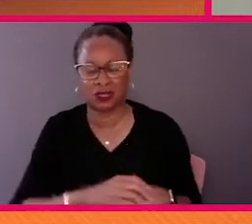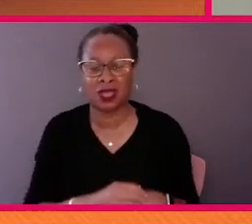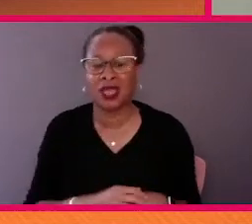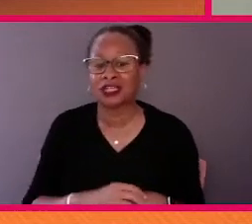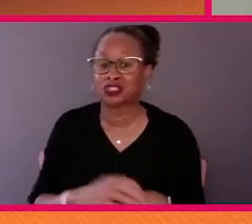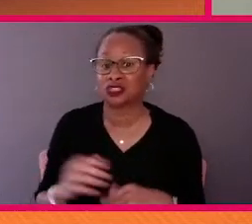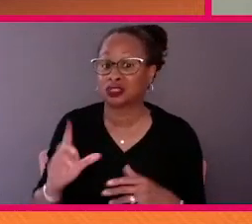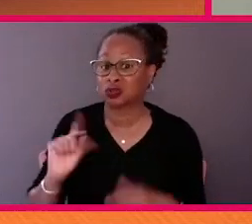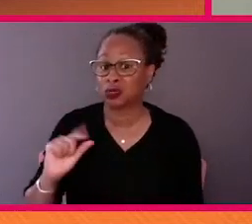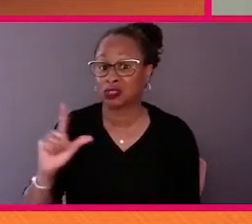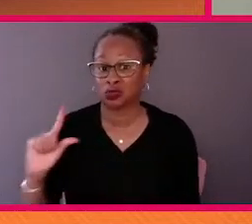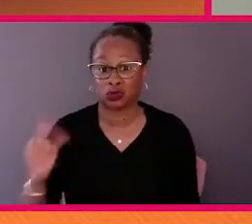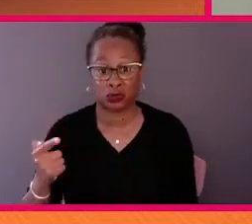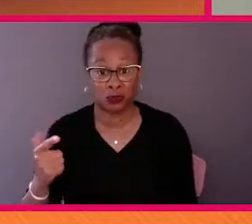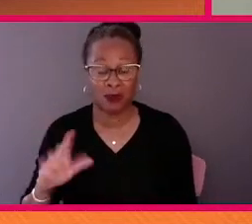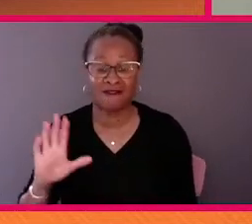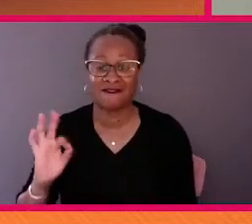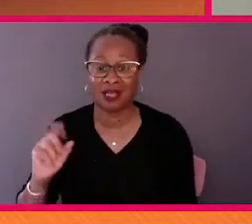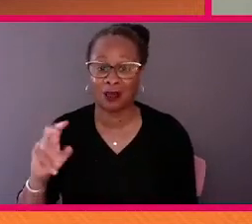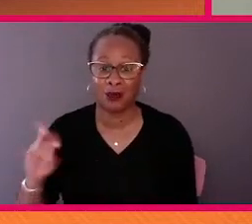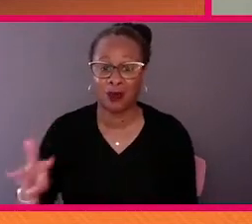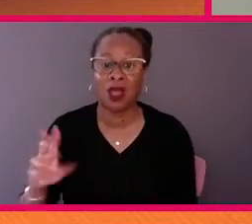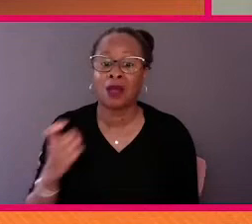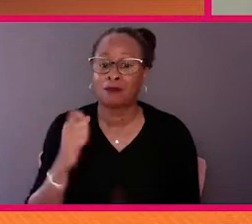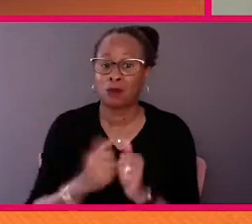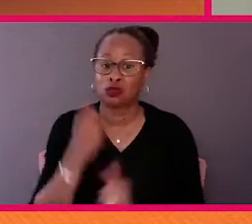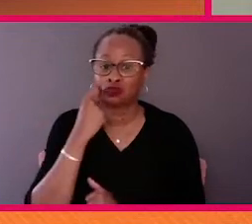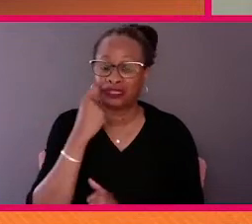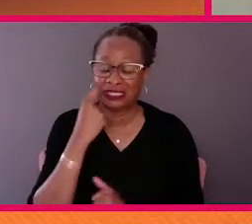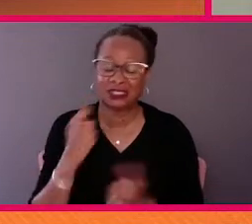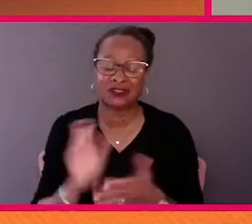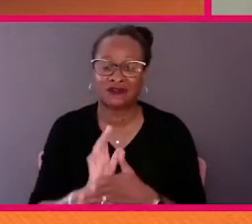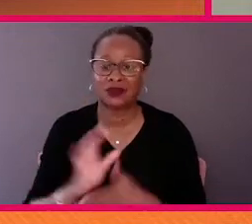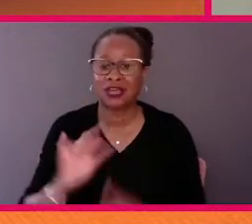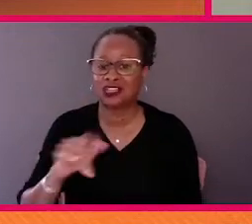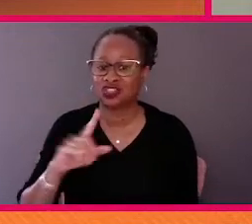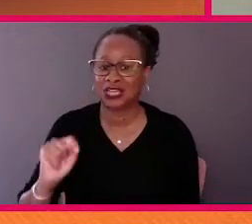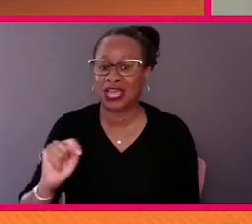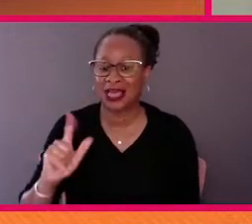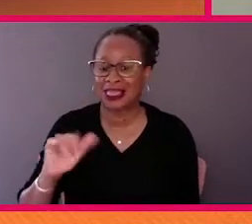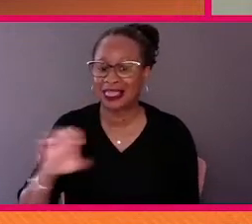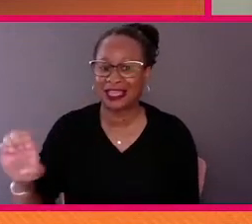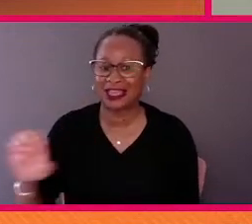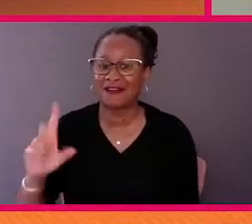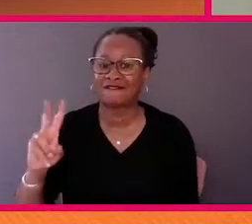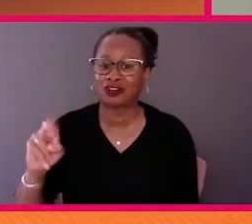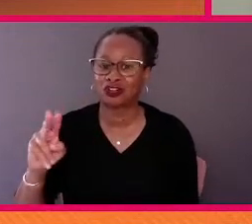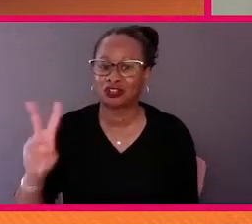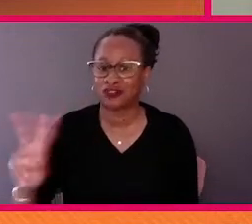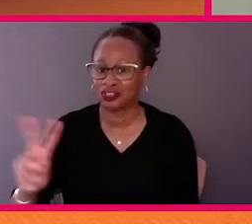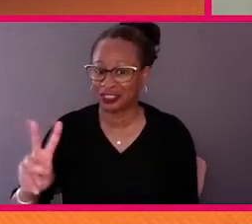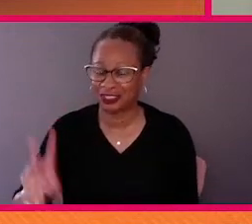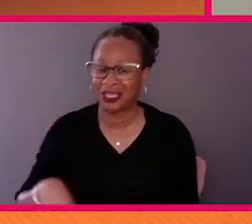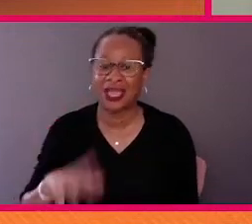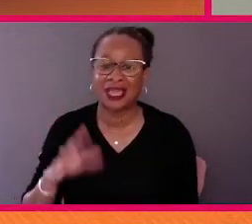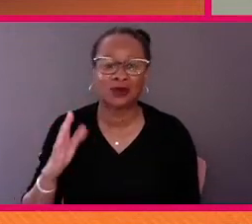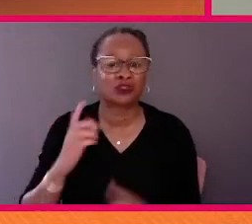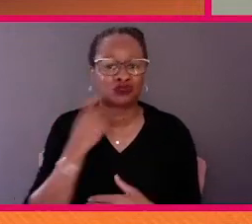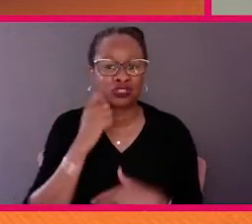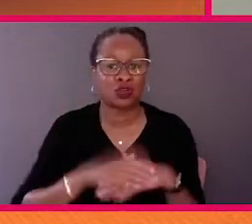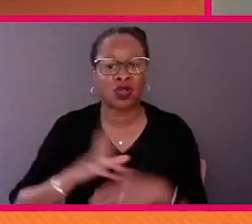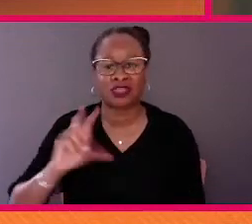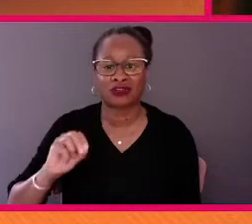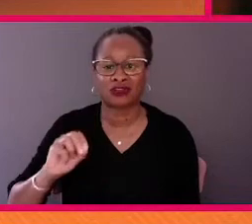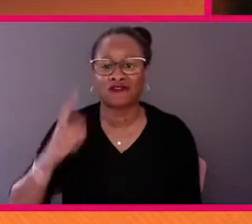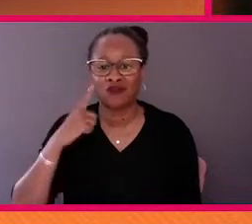film, Jeanette Lee Versus, was aired on ESPN as part of its 30 for 30 series. Now let's play a trailer from that